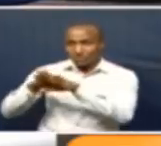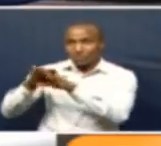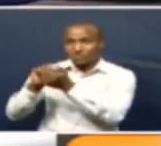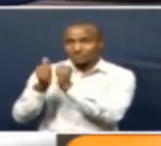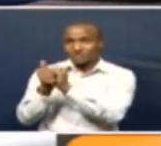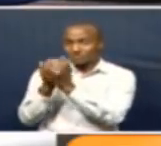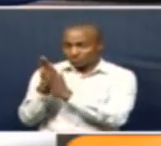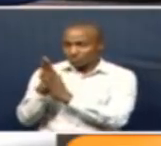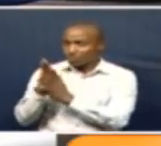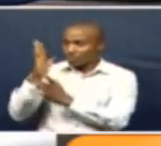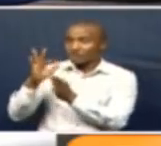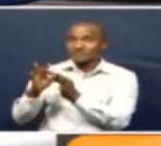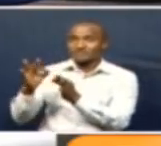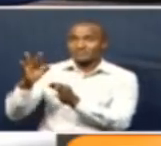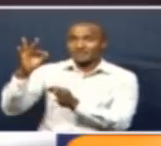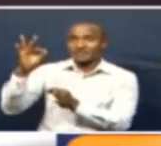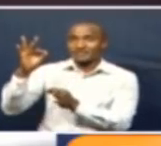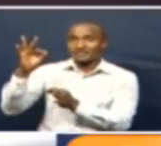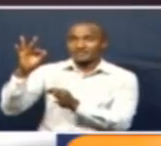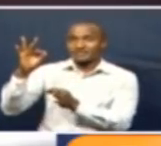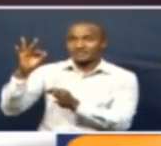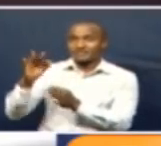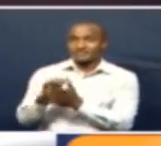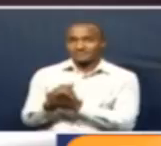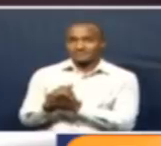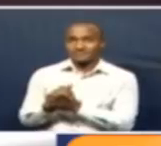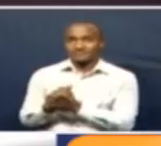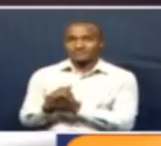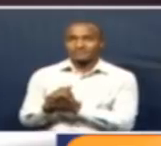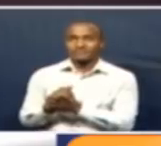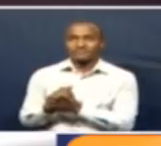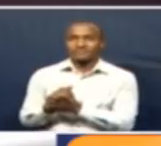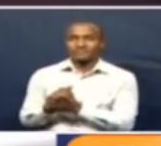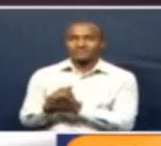God spirit. Somebody here is saying